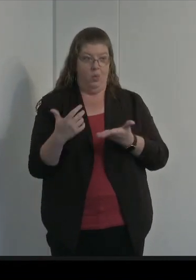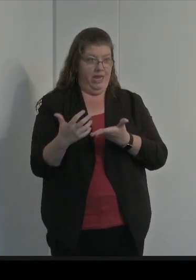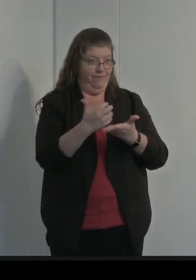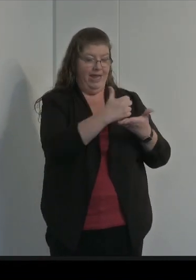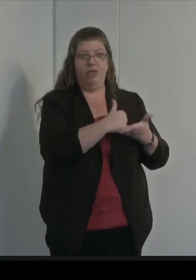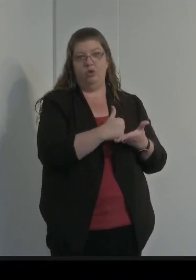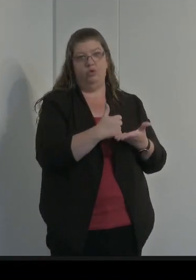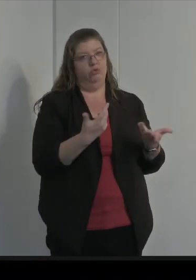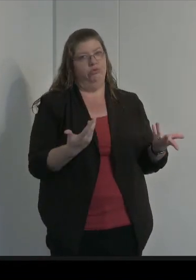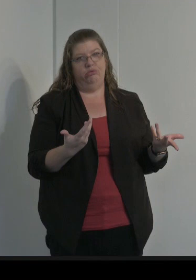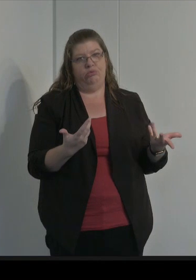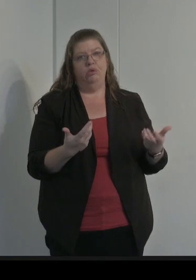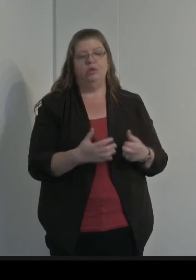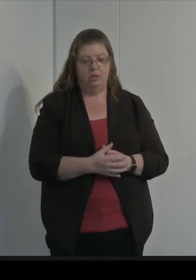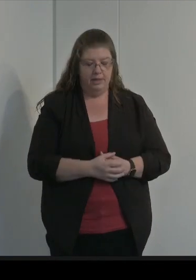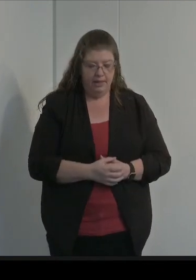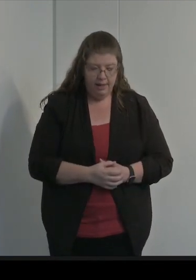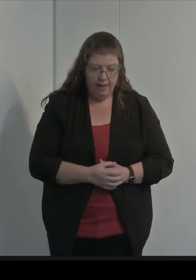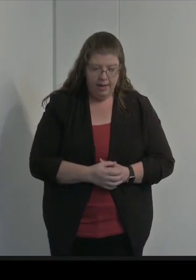gathered.